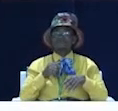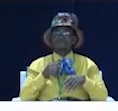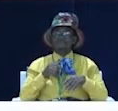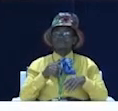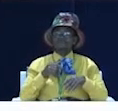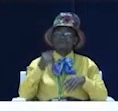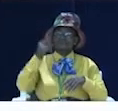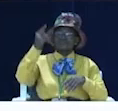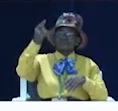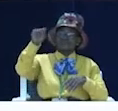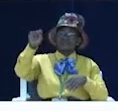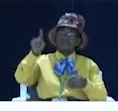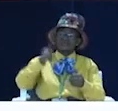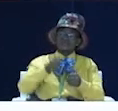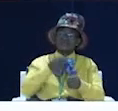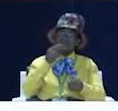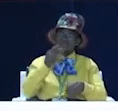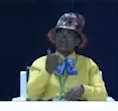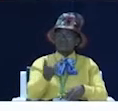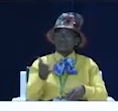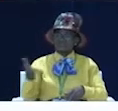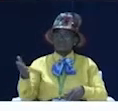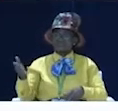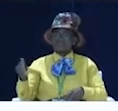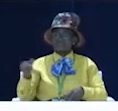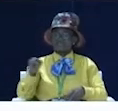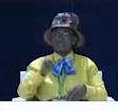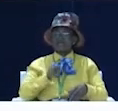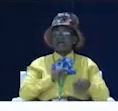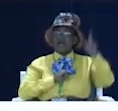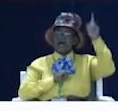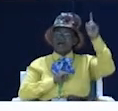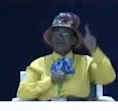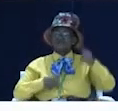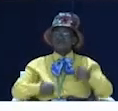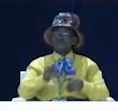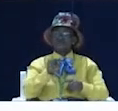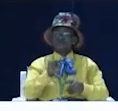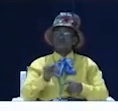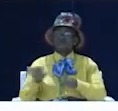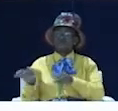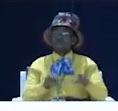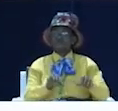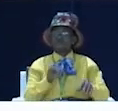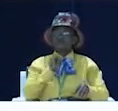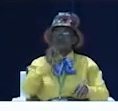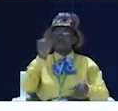the first thing I should do is to issue certain decrees.